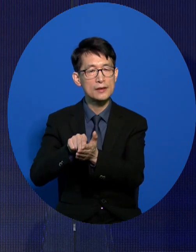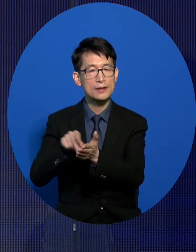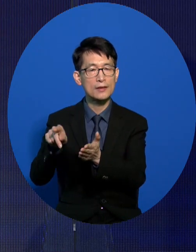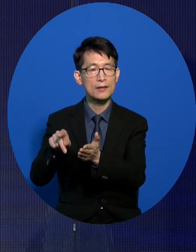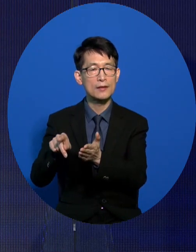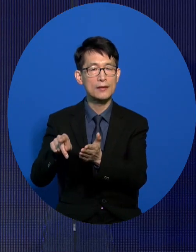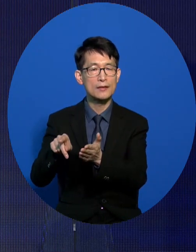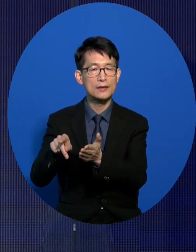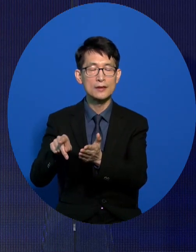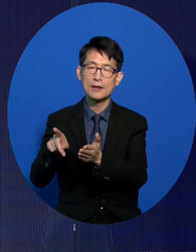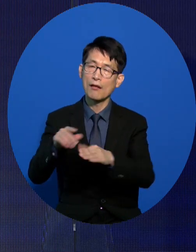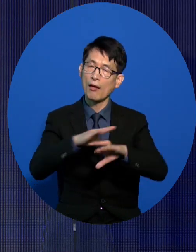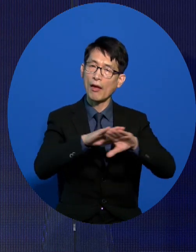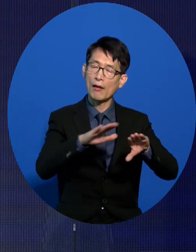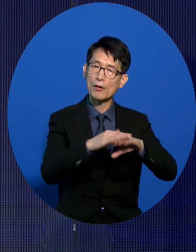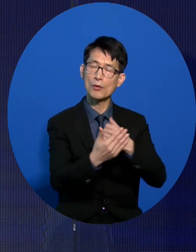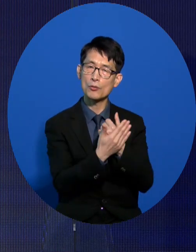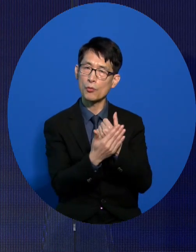Justice.